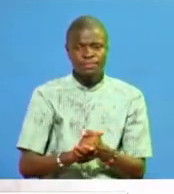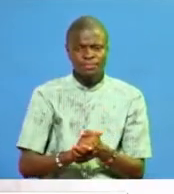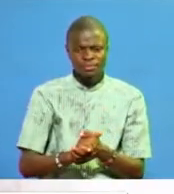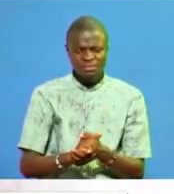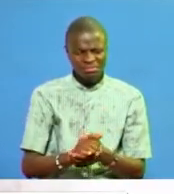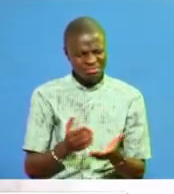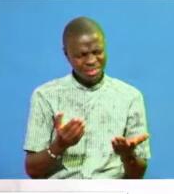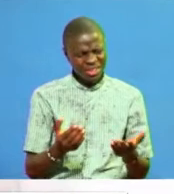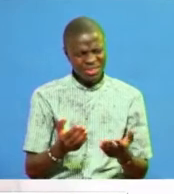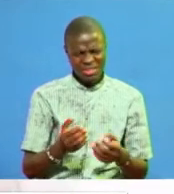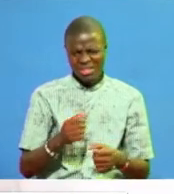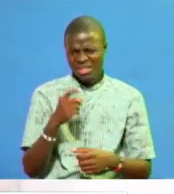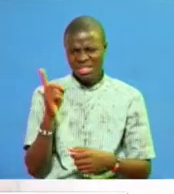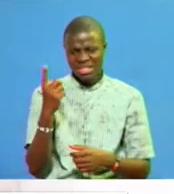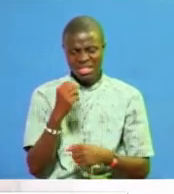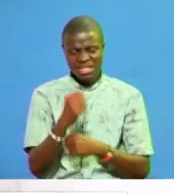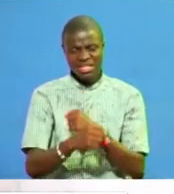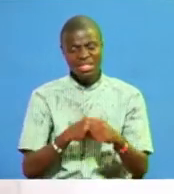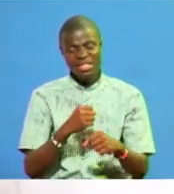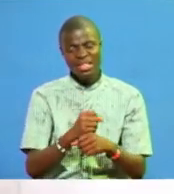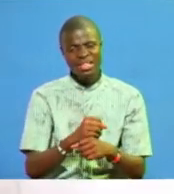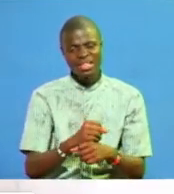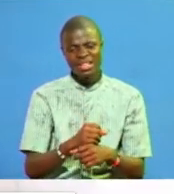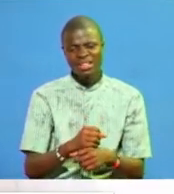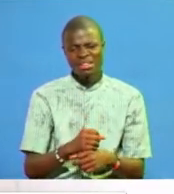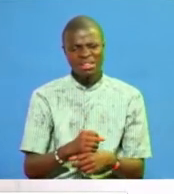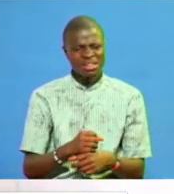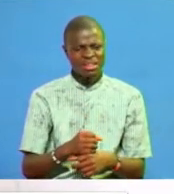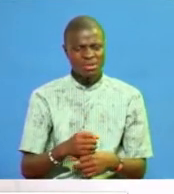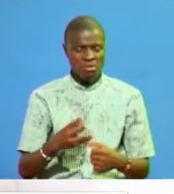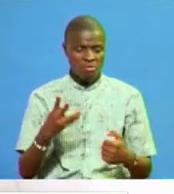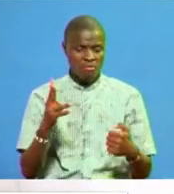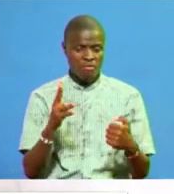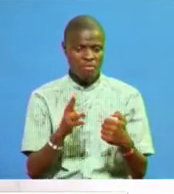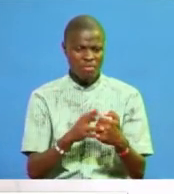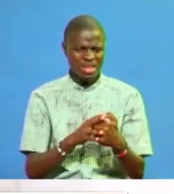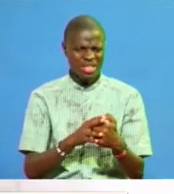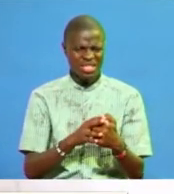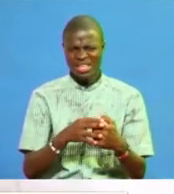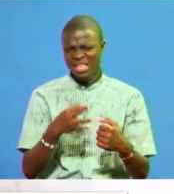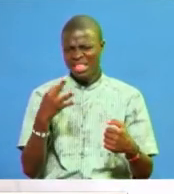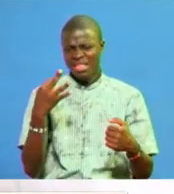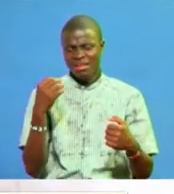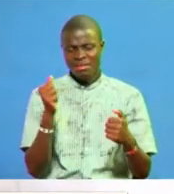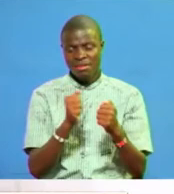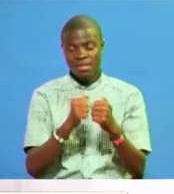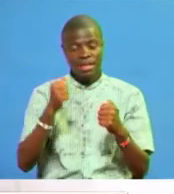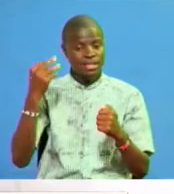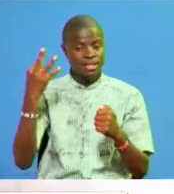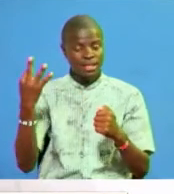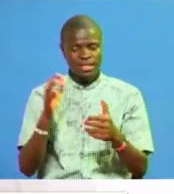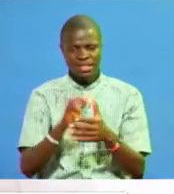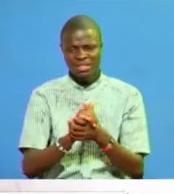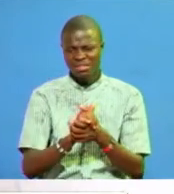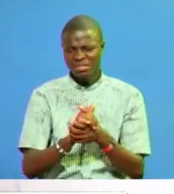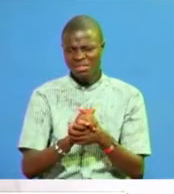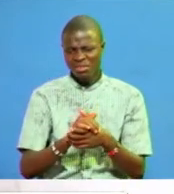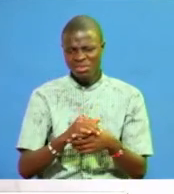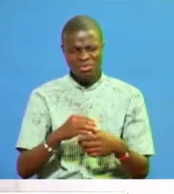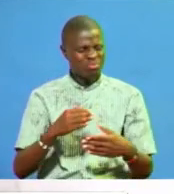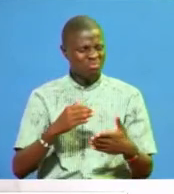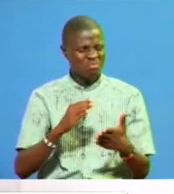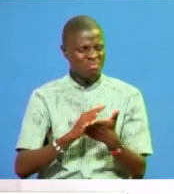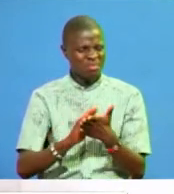Now, every year on February 13, International Condom Day seeks to remind the public that condoms prevent sexually